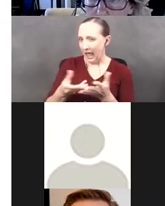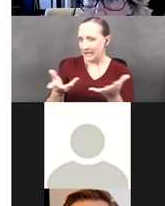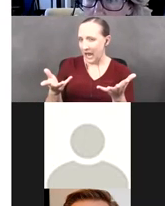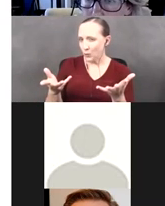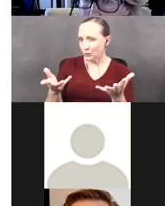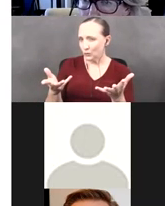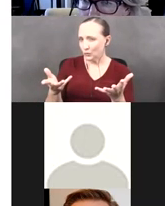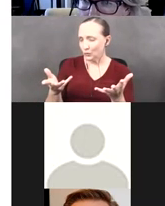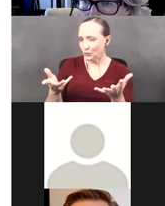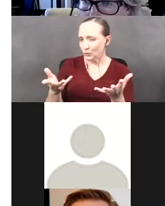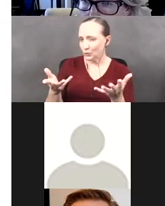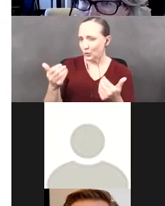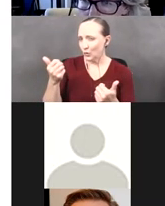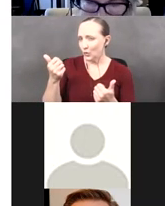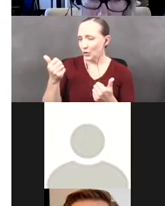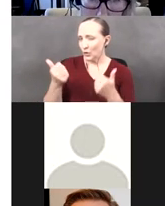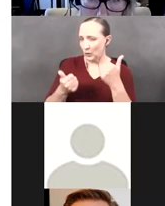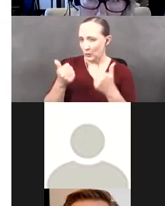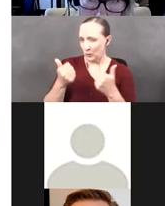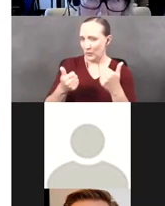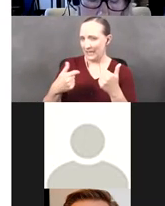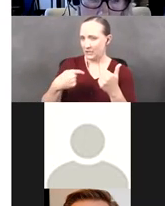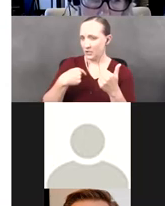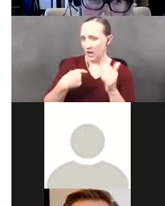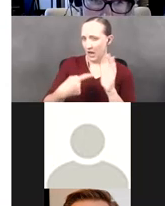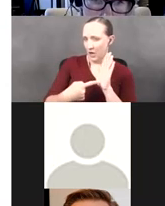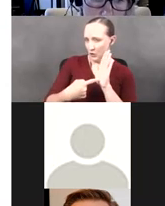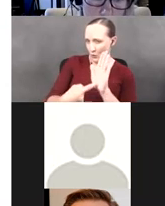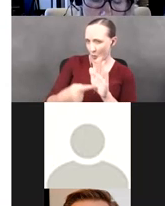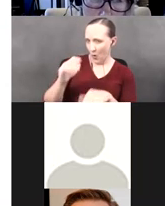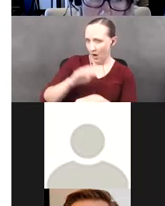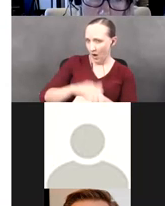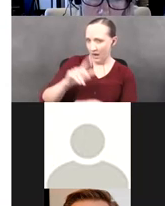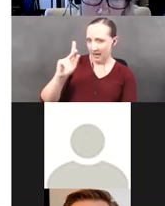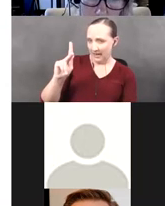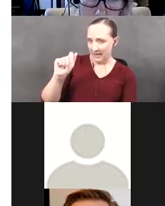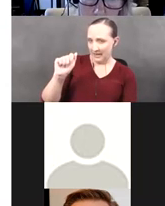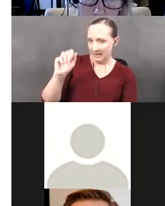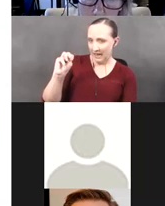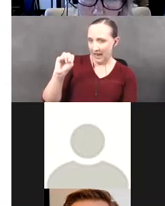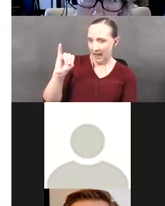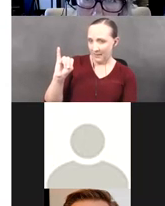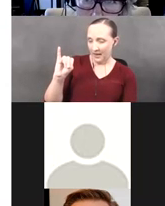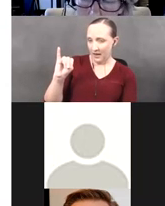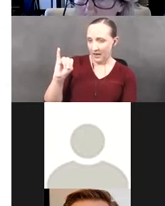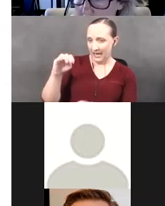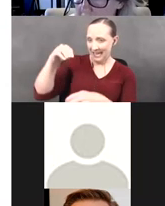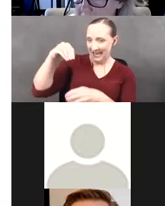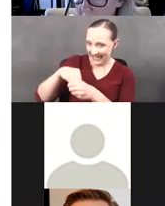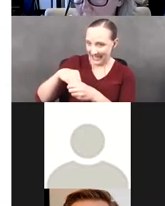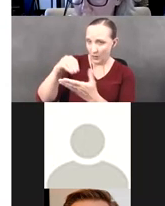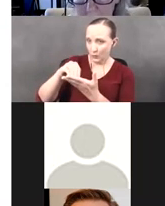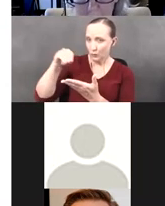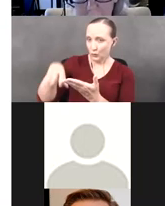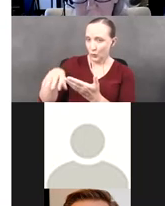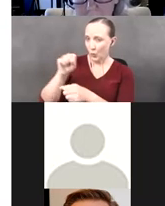that are los impresos that I showed on que yo Canny that are enseñé in en the student Canny, workbooks? que están en los libros de